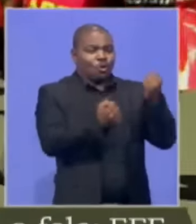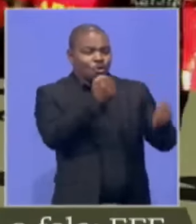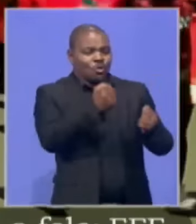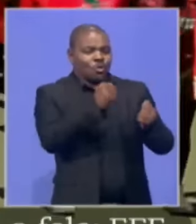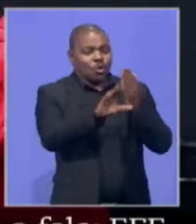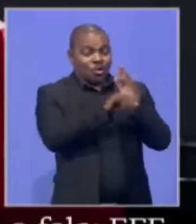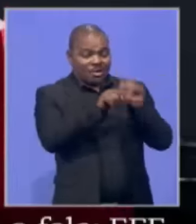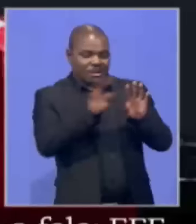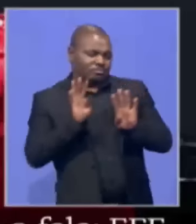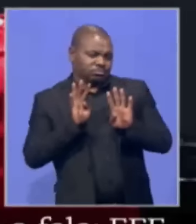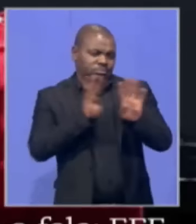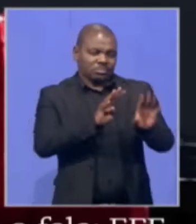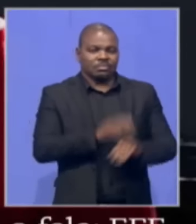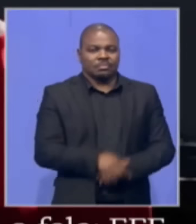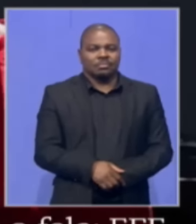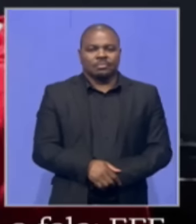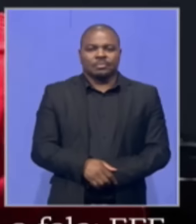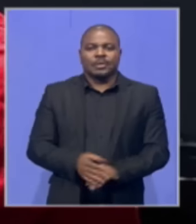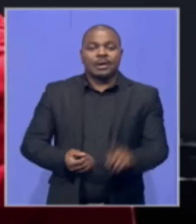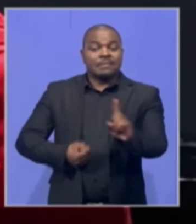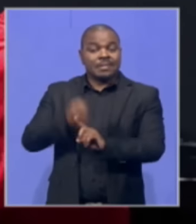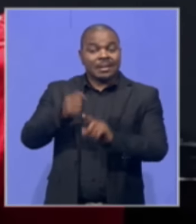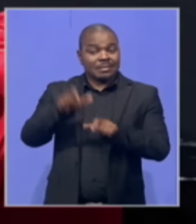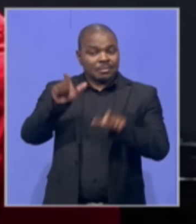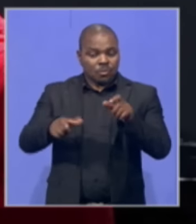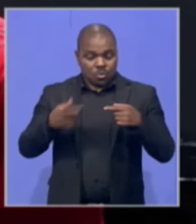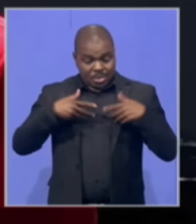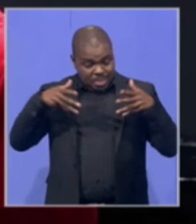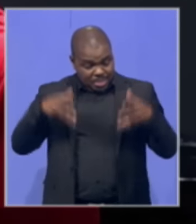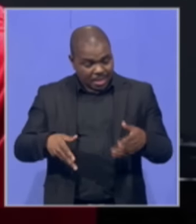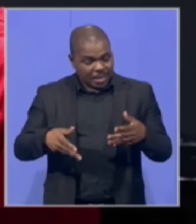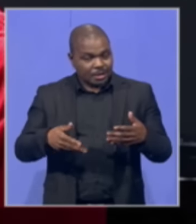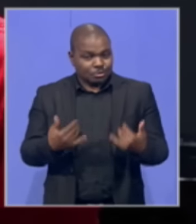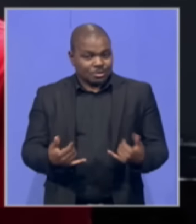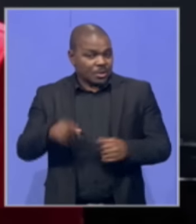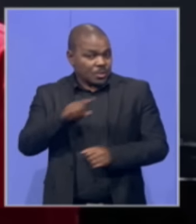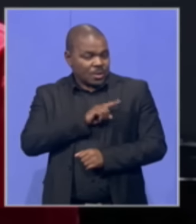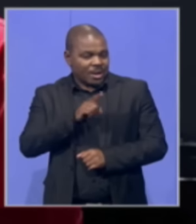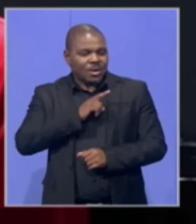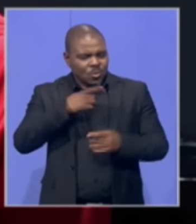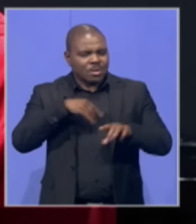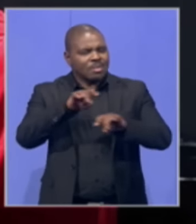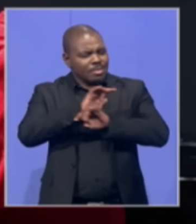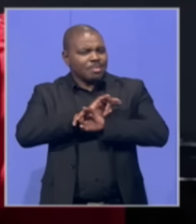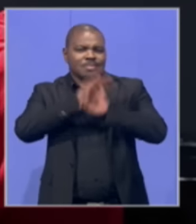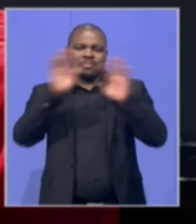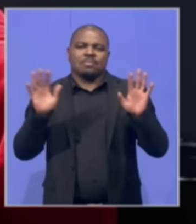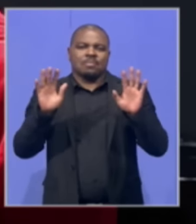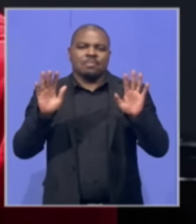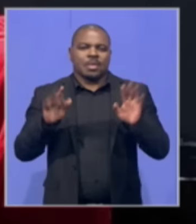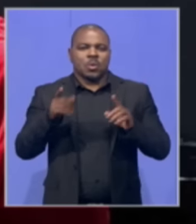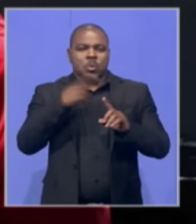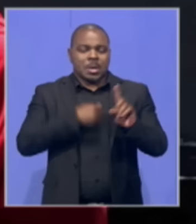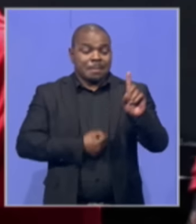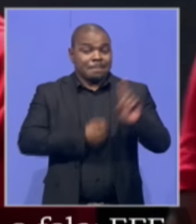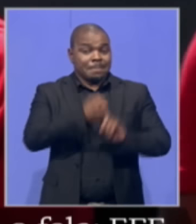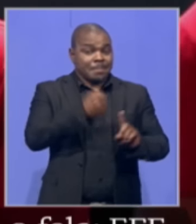Bramfontein. Fighters, when we are here today, we are very clear. We are fighting